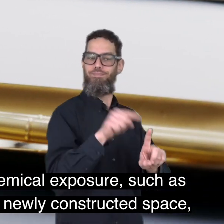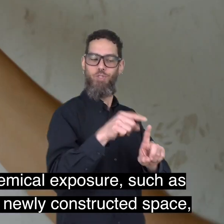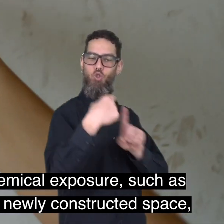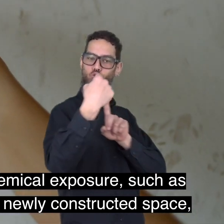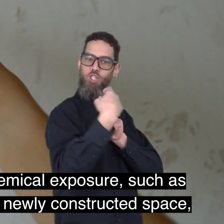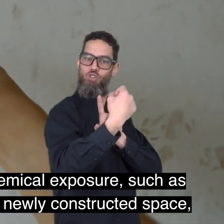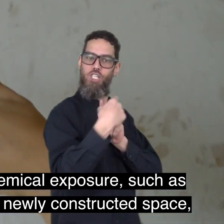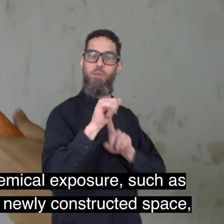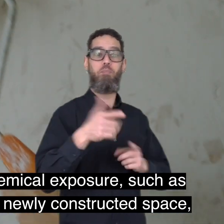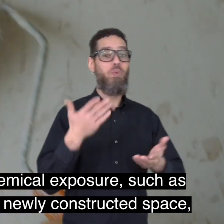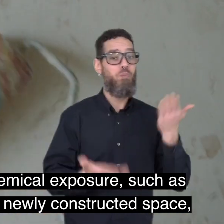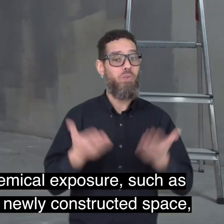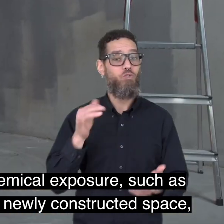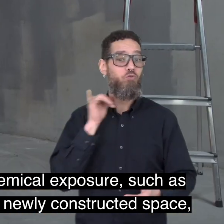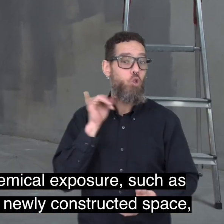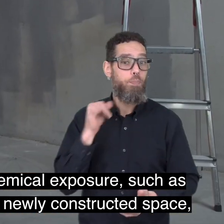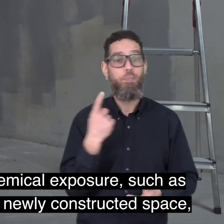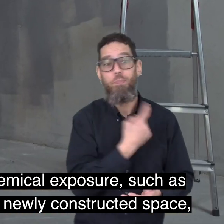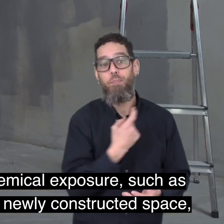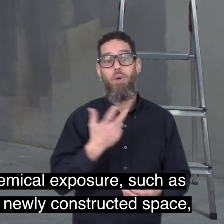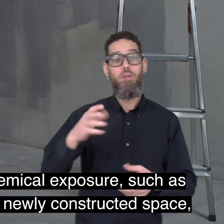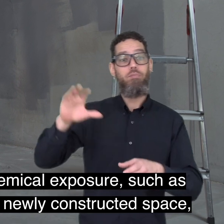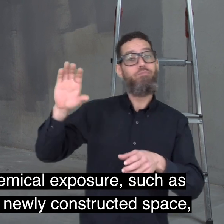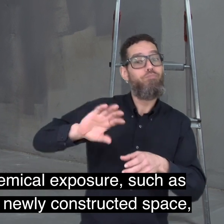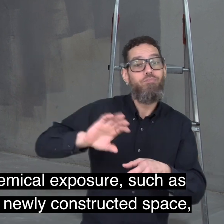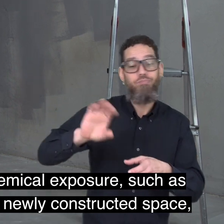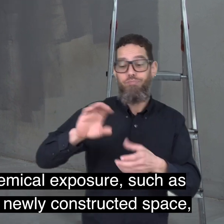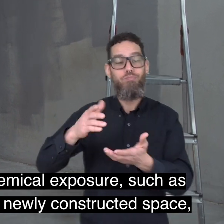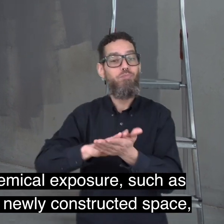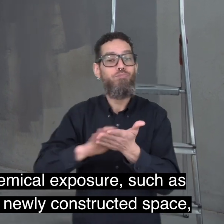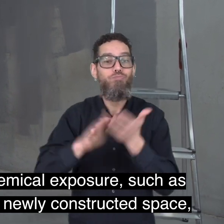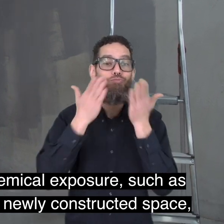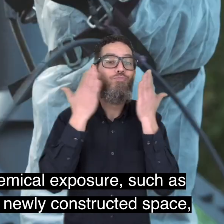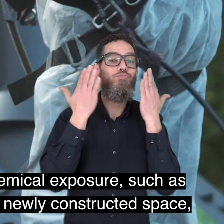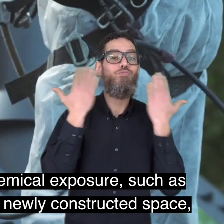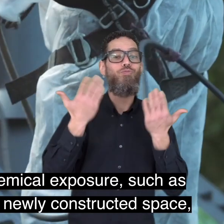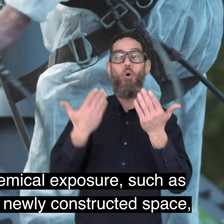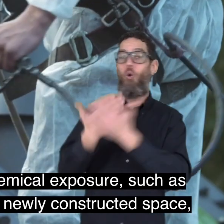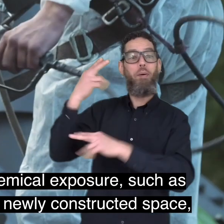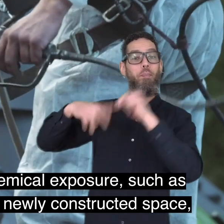colognes, renovations, new carpeting, working in a newly constructed space, in a building with a